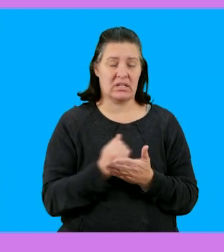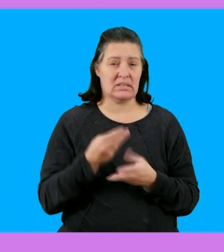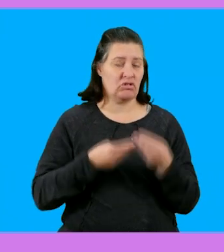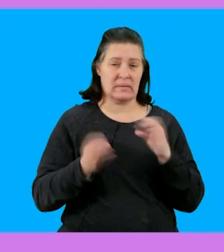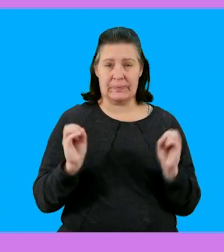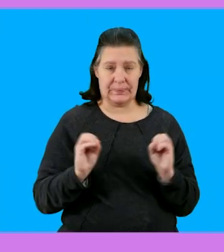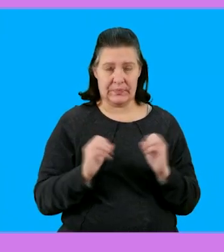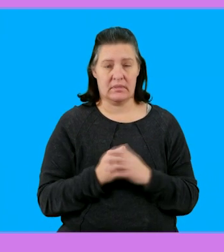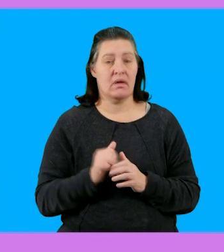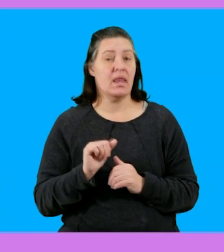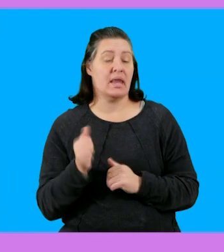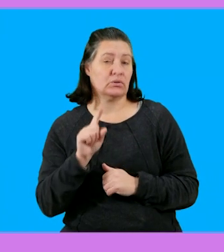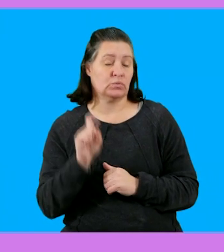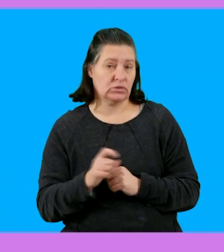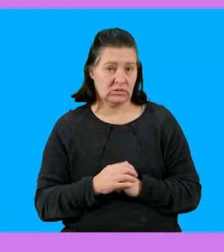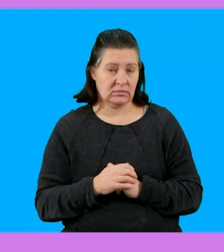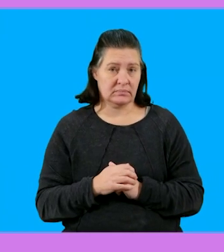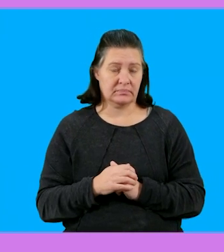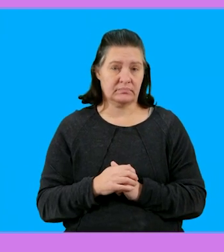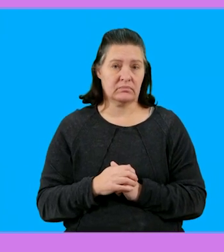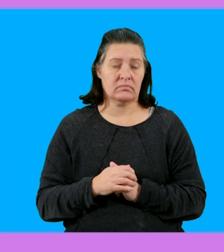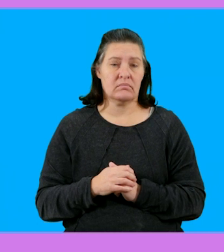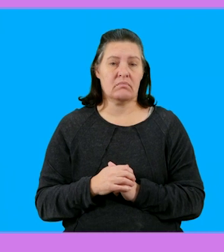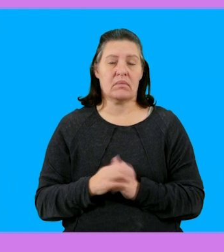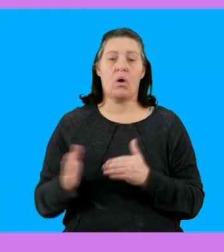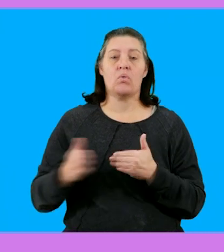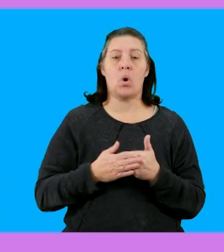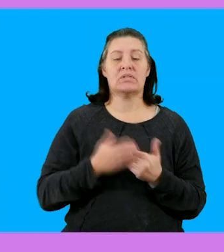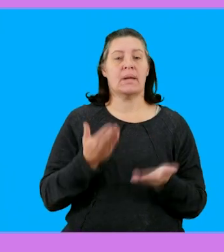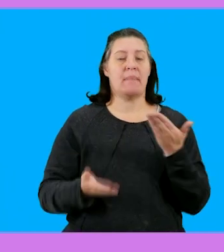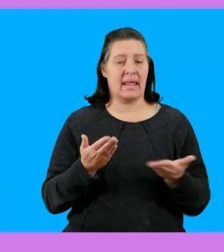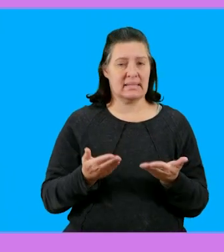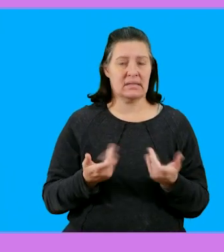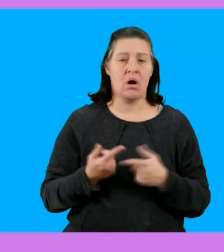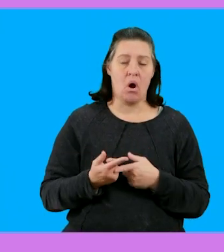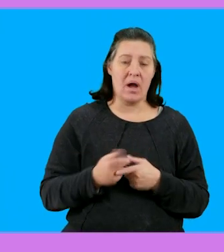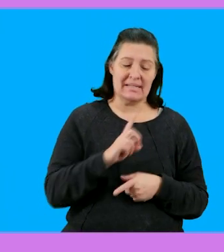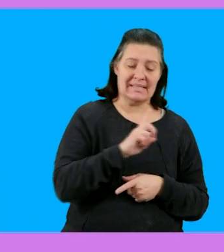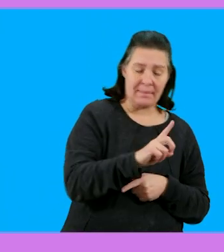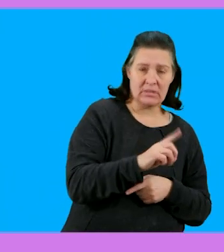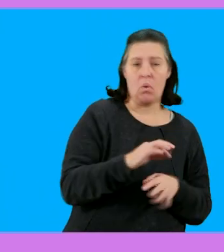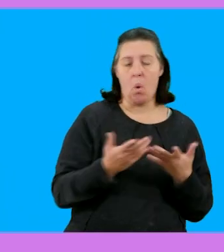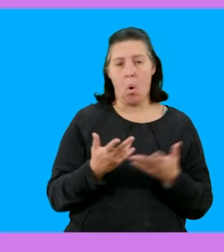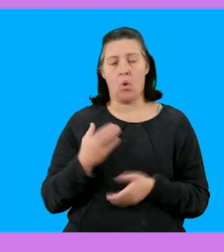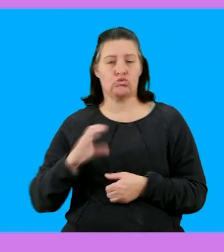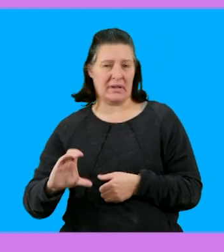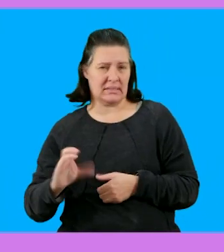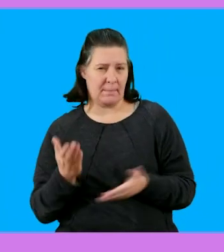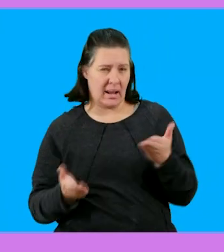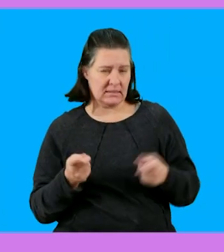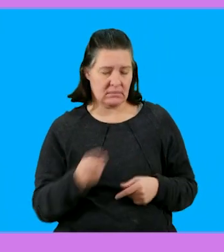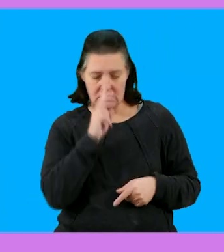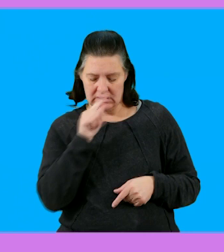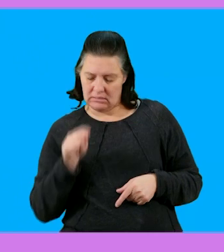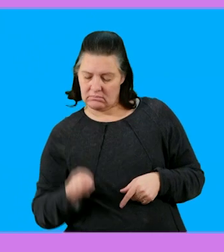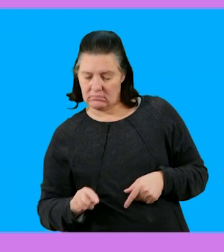transactions. Next question. Is the closing balance a debit or a credit balance? Now, if I look at the